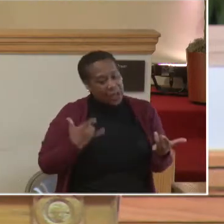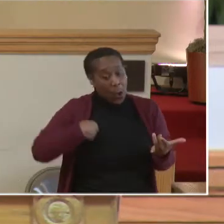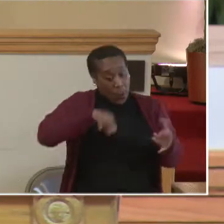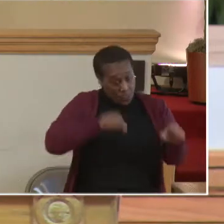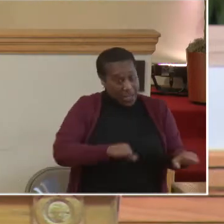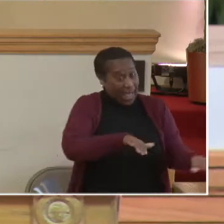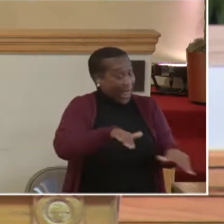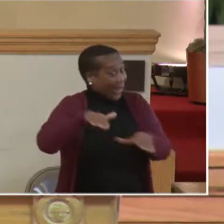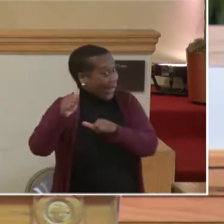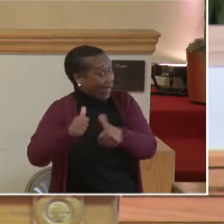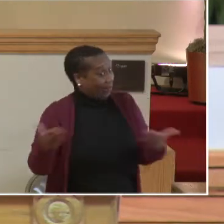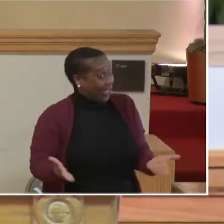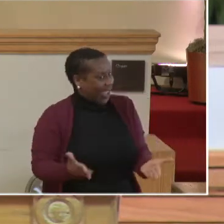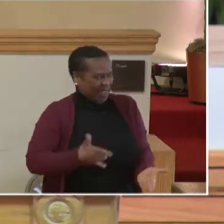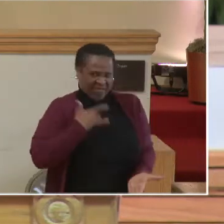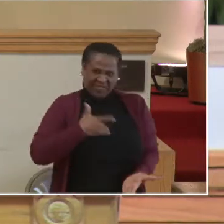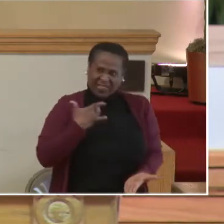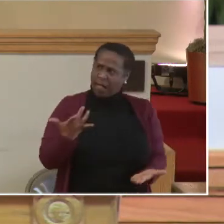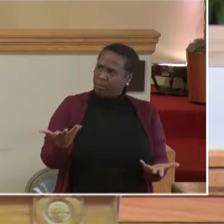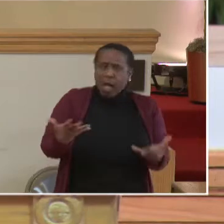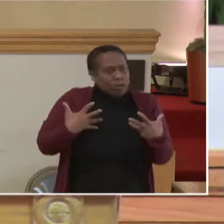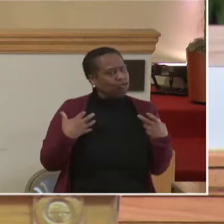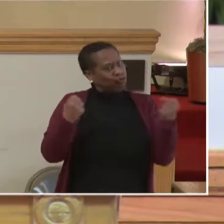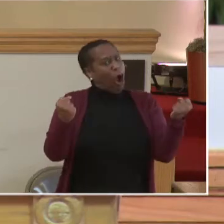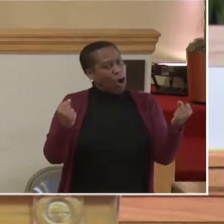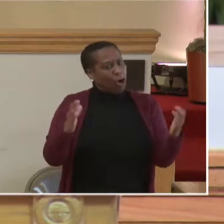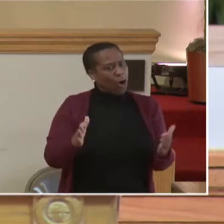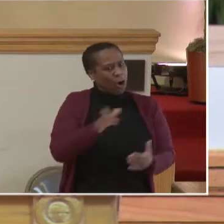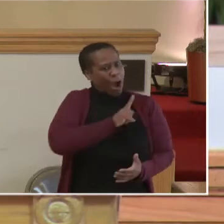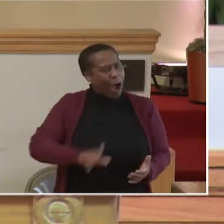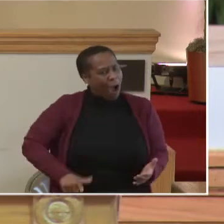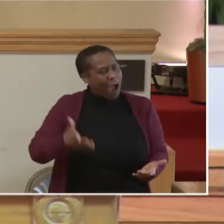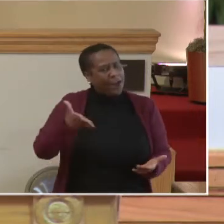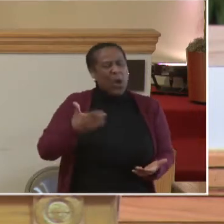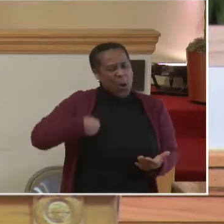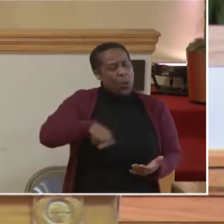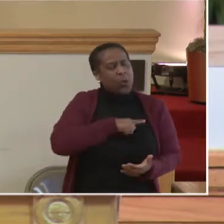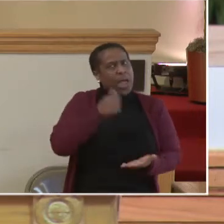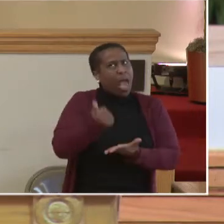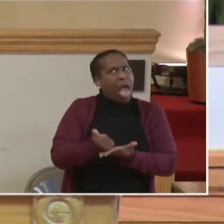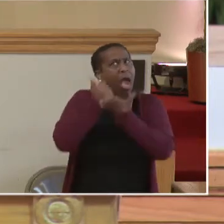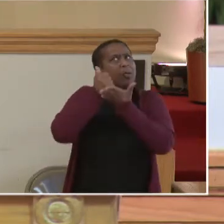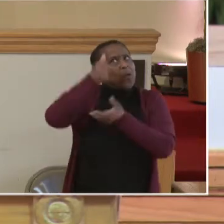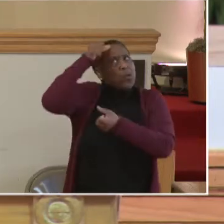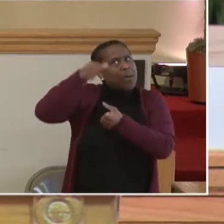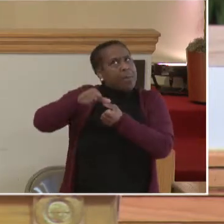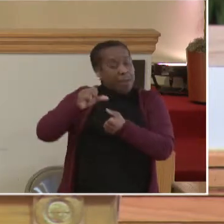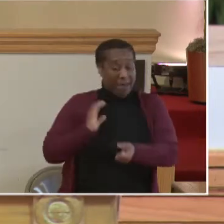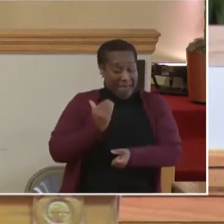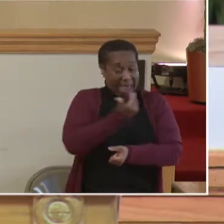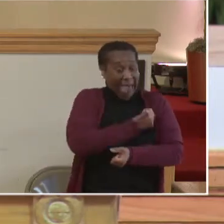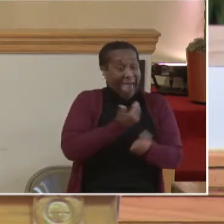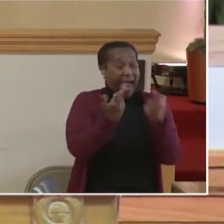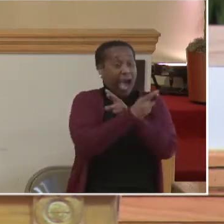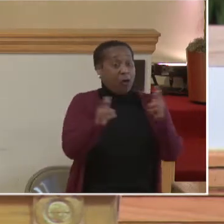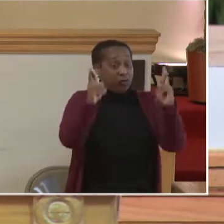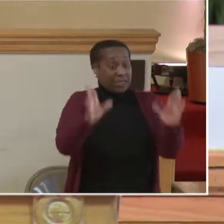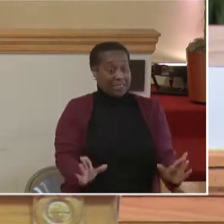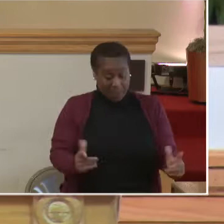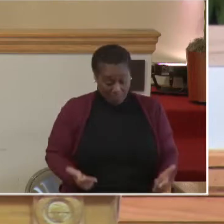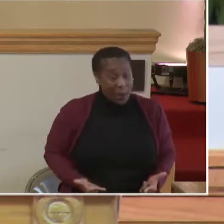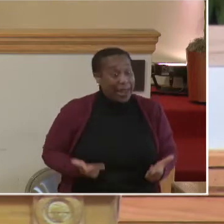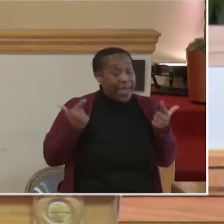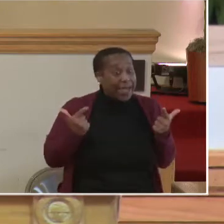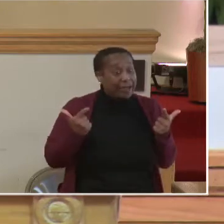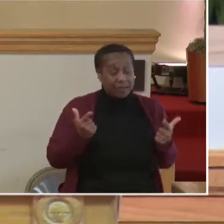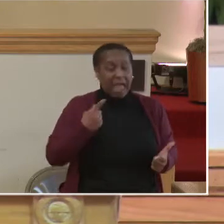here feeling a little bit stronger, oh God. That we may be reminded that our Redeemer lives and that